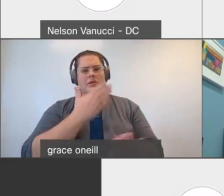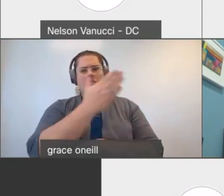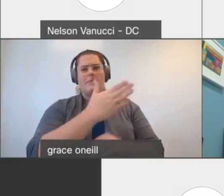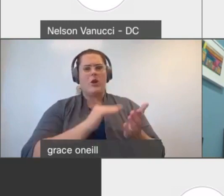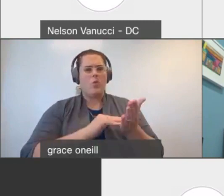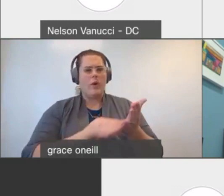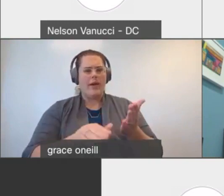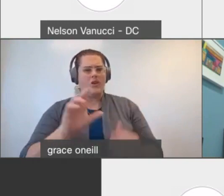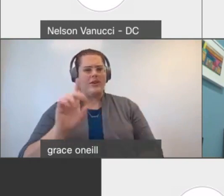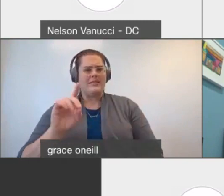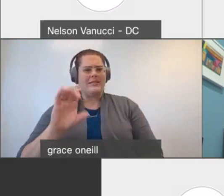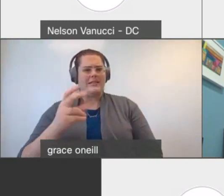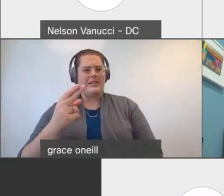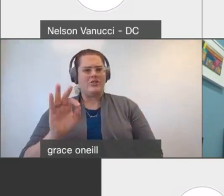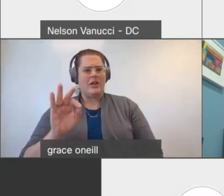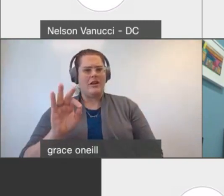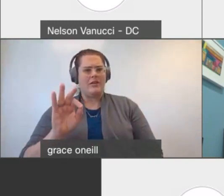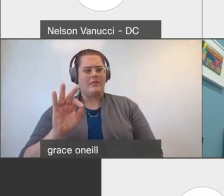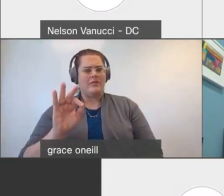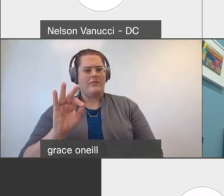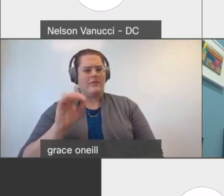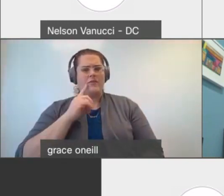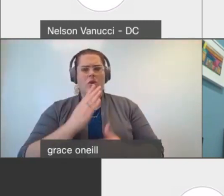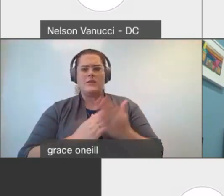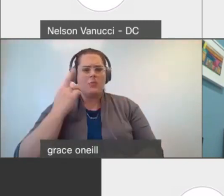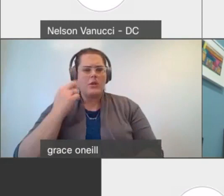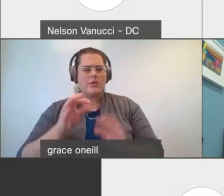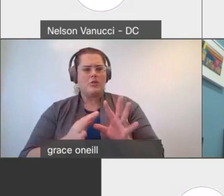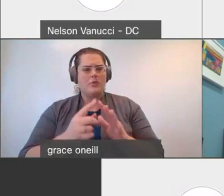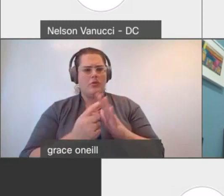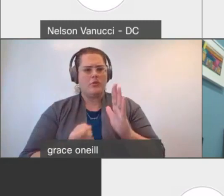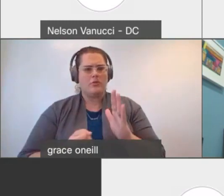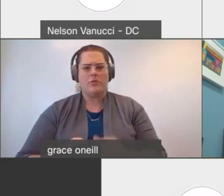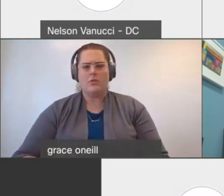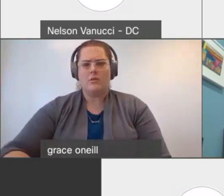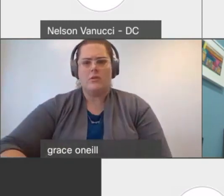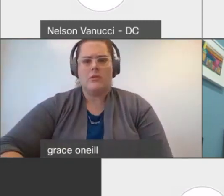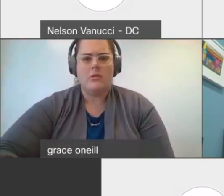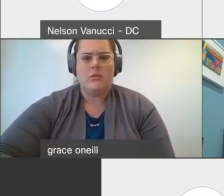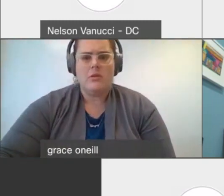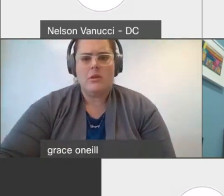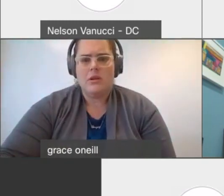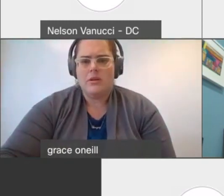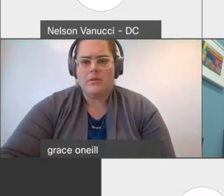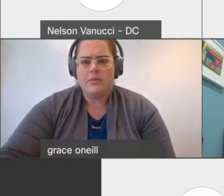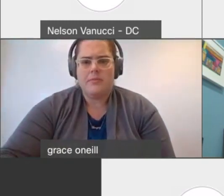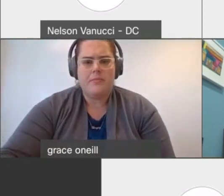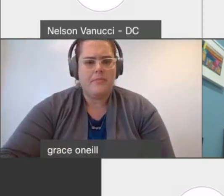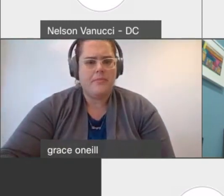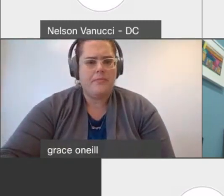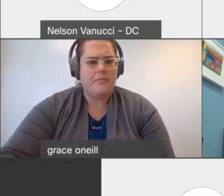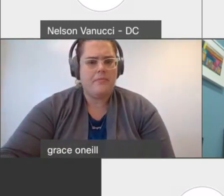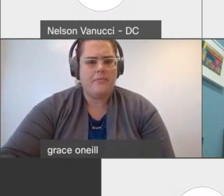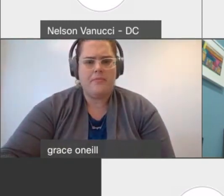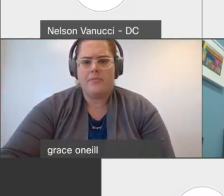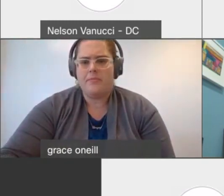for some reason, I've lost the interpreter on my screen. Just making people aware of that. I can